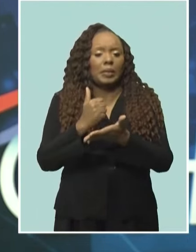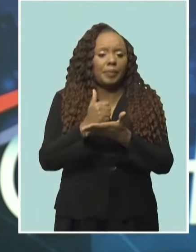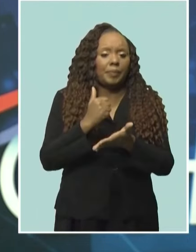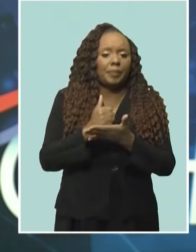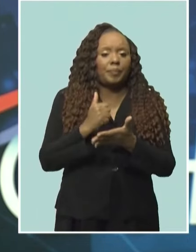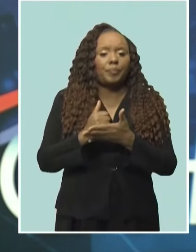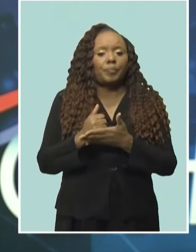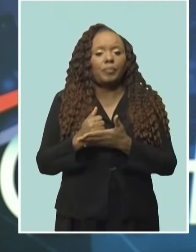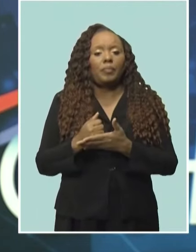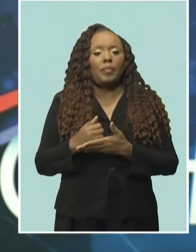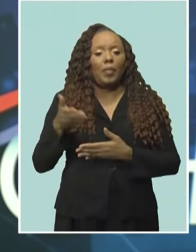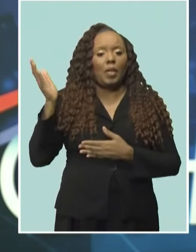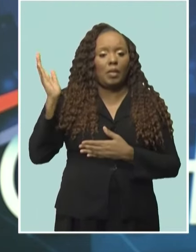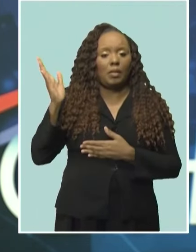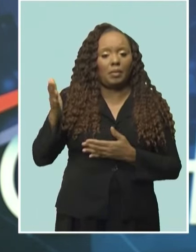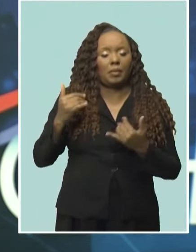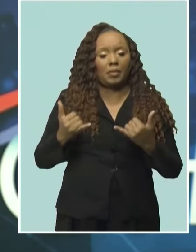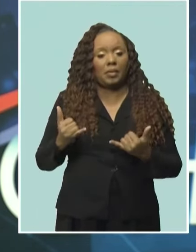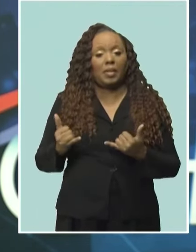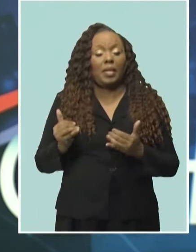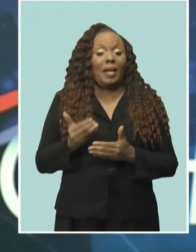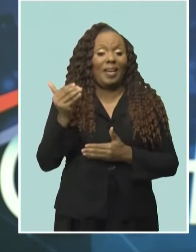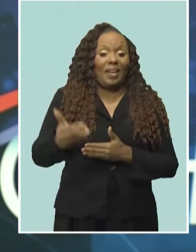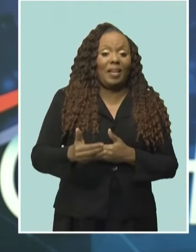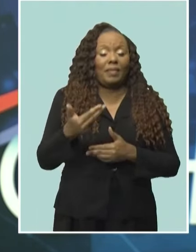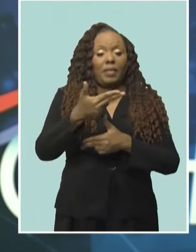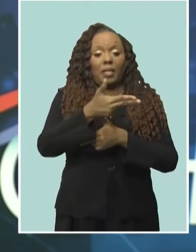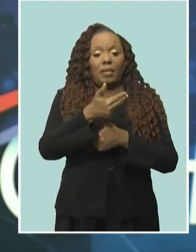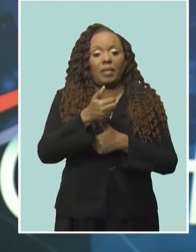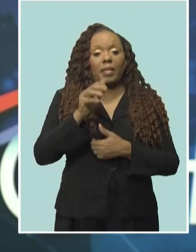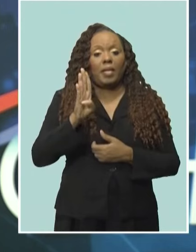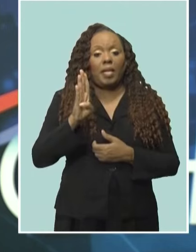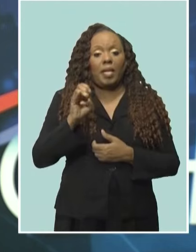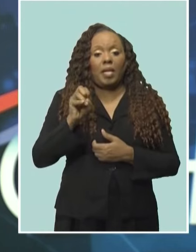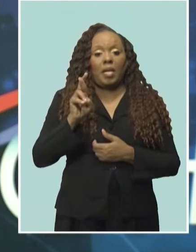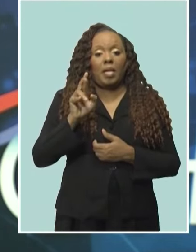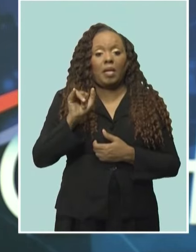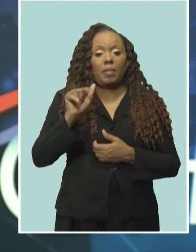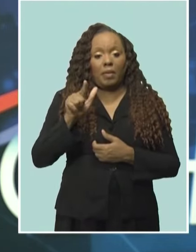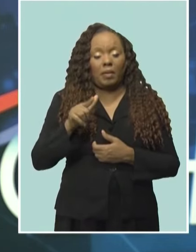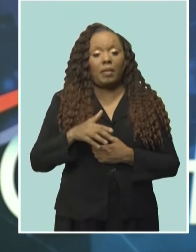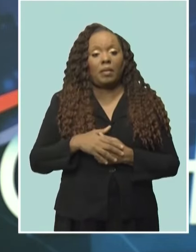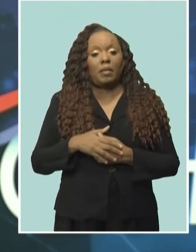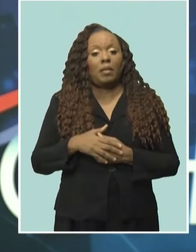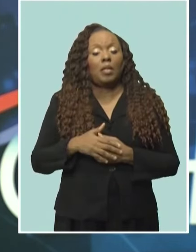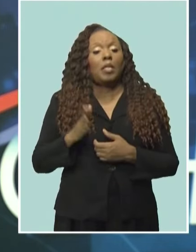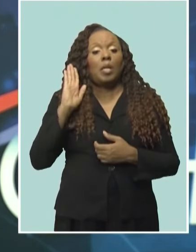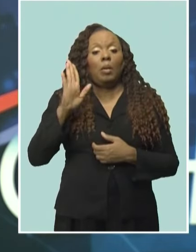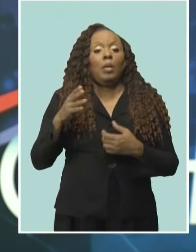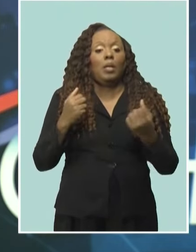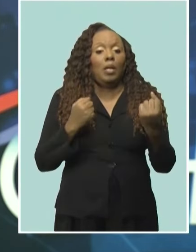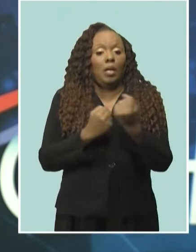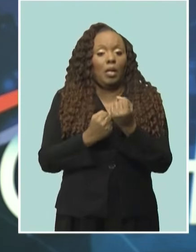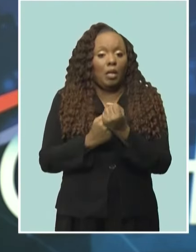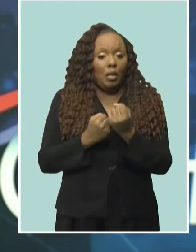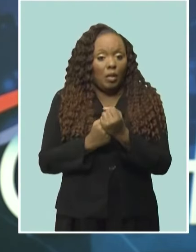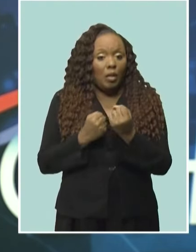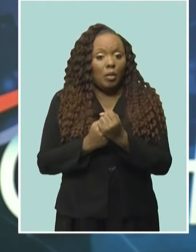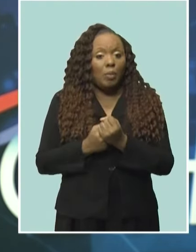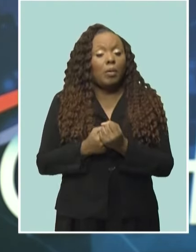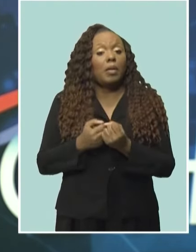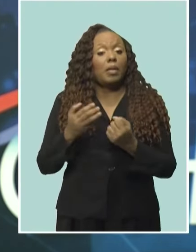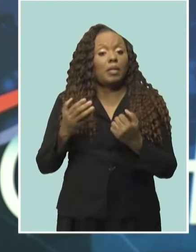He revealed during a press briefing on the aftermath of Hurricane Beryl in the Caribbean that support is coming through a logistical hub